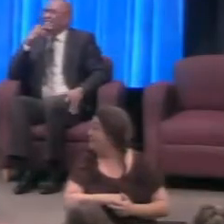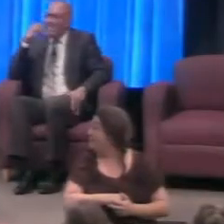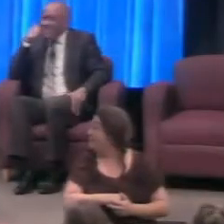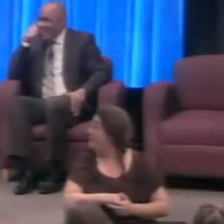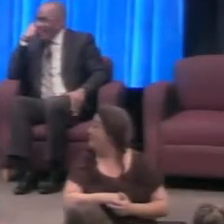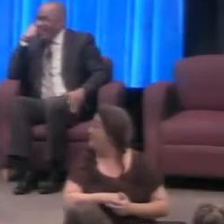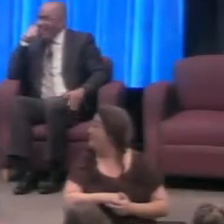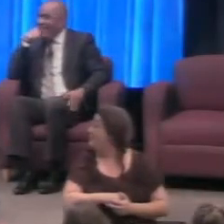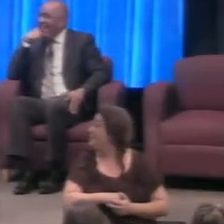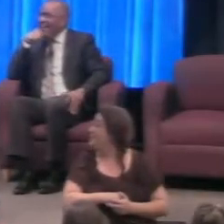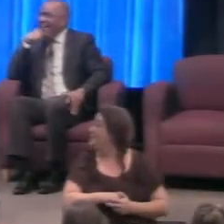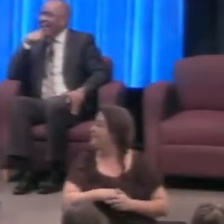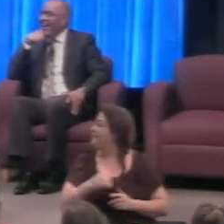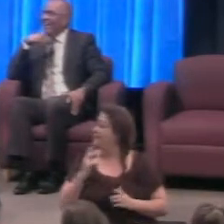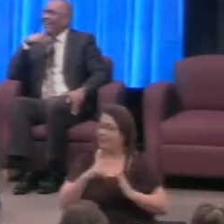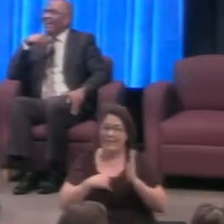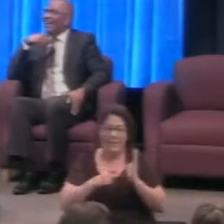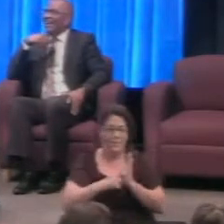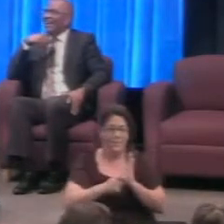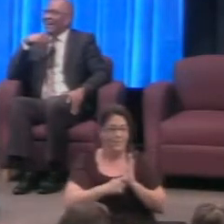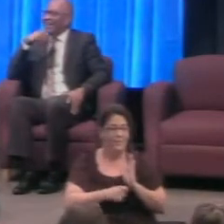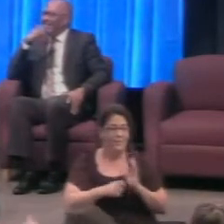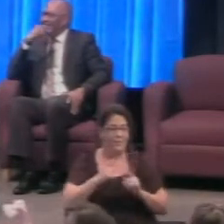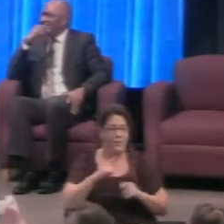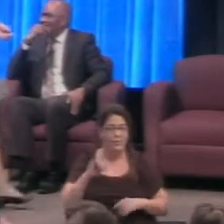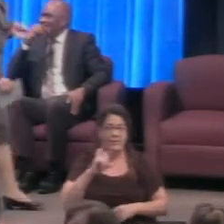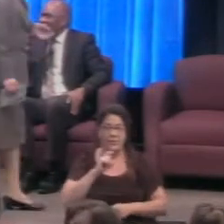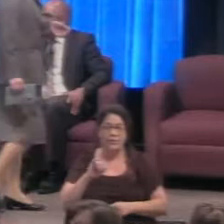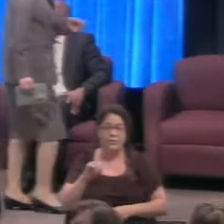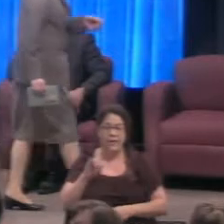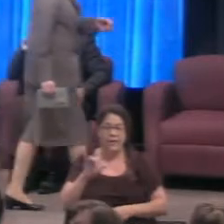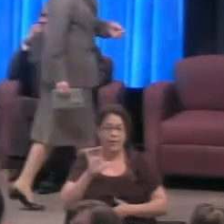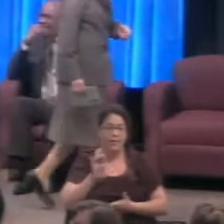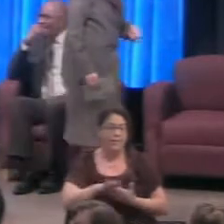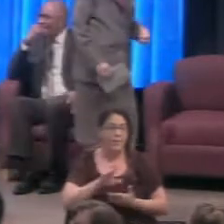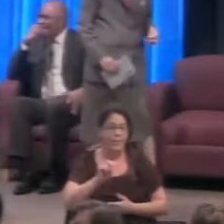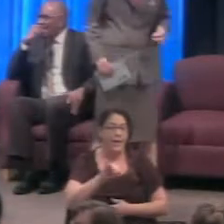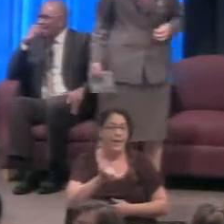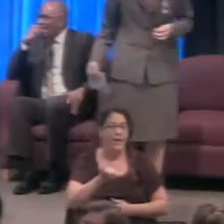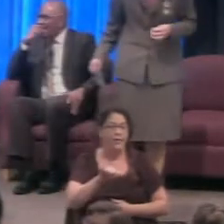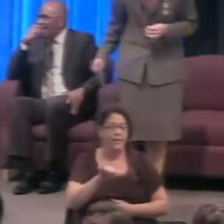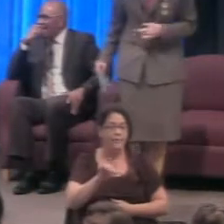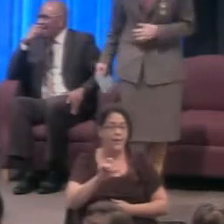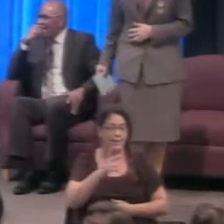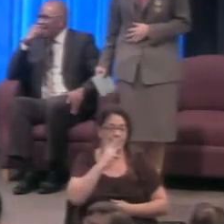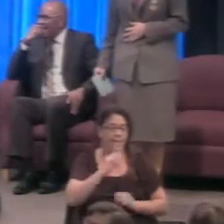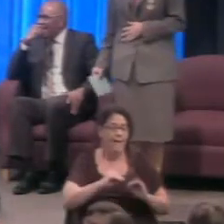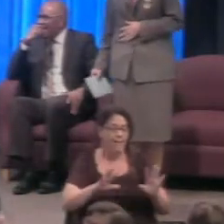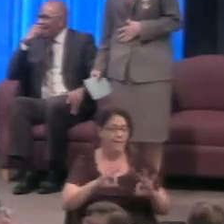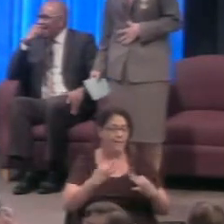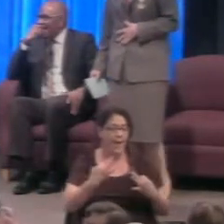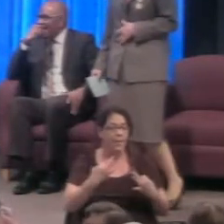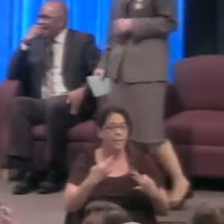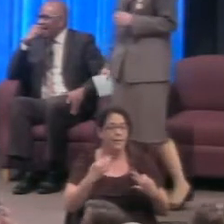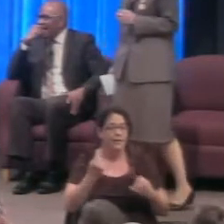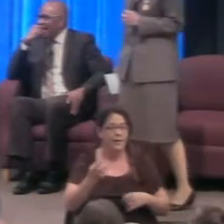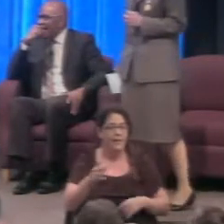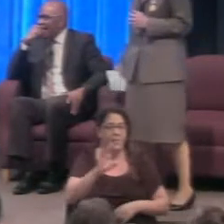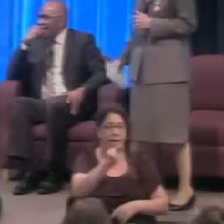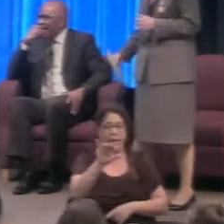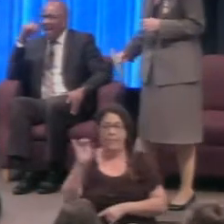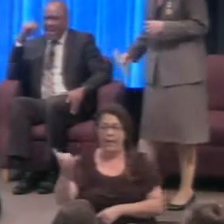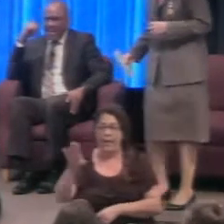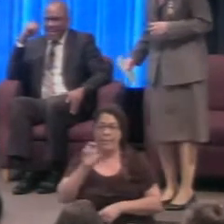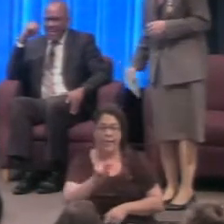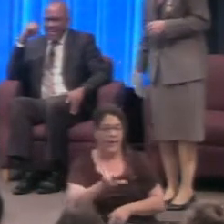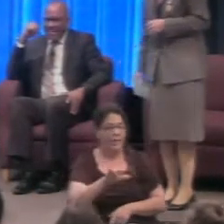Would you read the part that Yes. I had written? So my sister Judy and her husband Benny. As you can tell, at family gatherings, there are always several Bennys, although most people